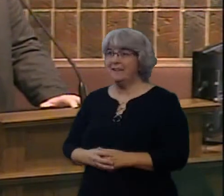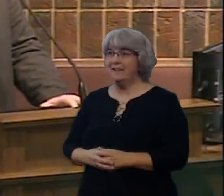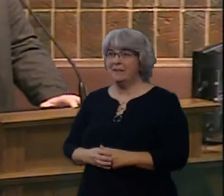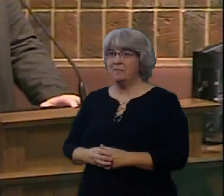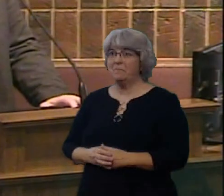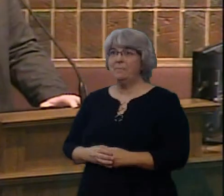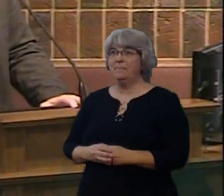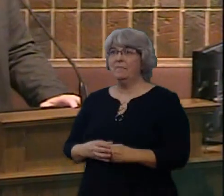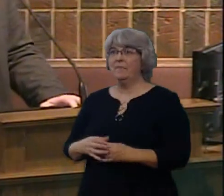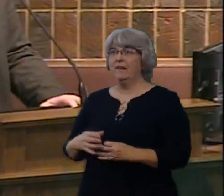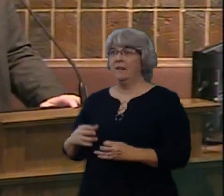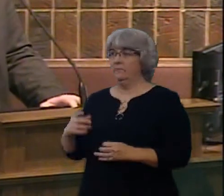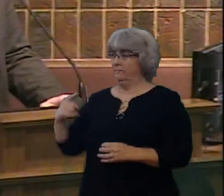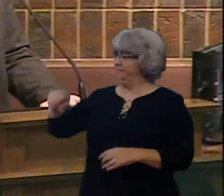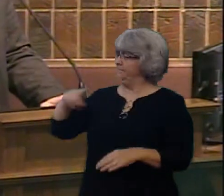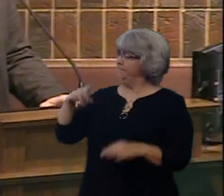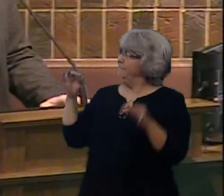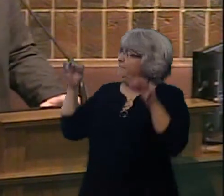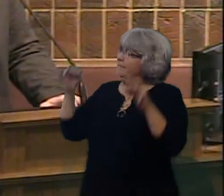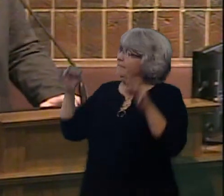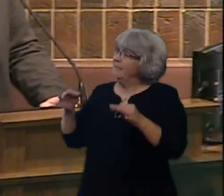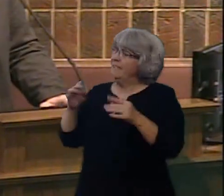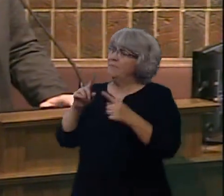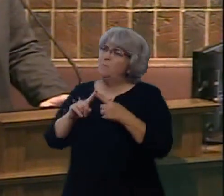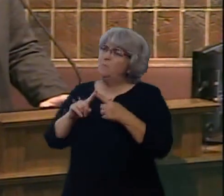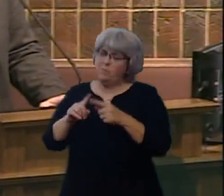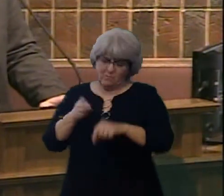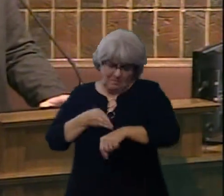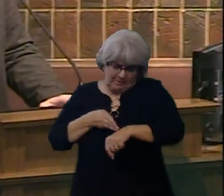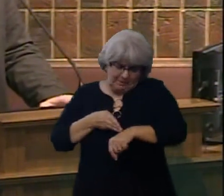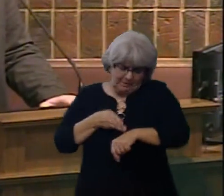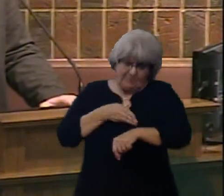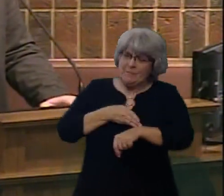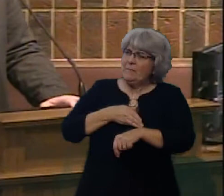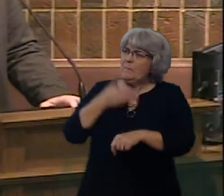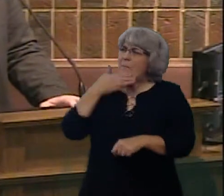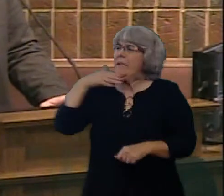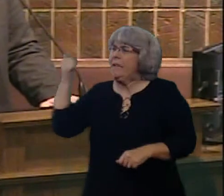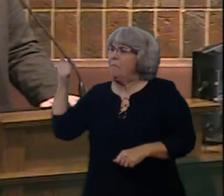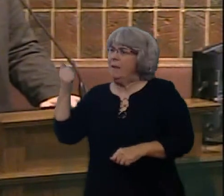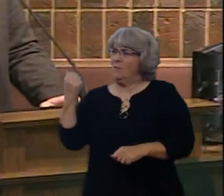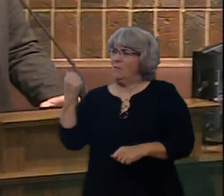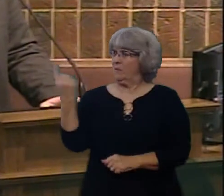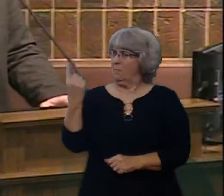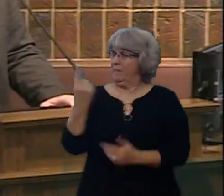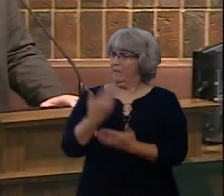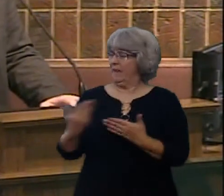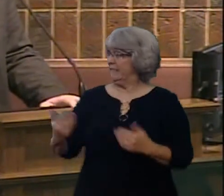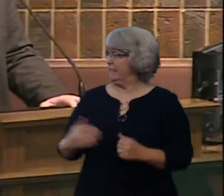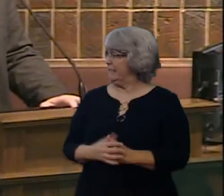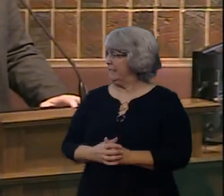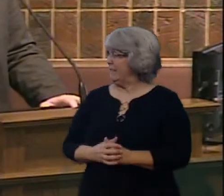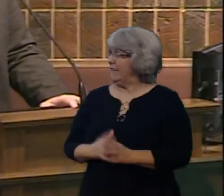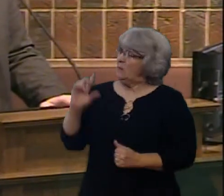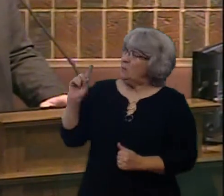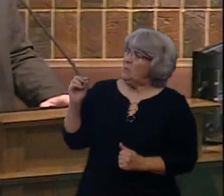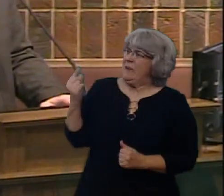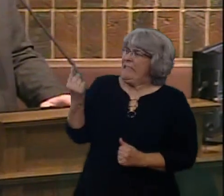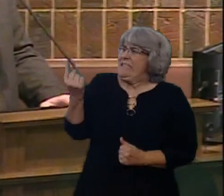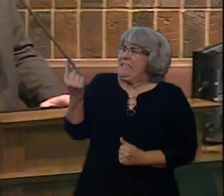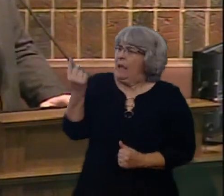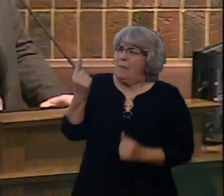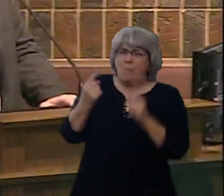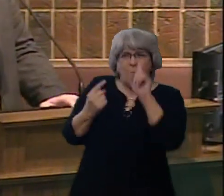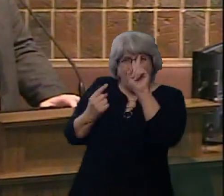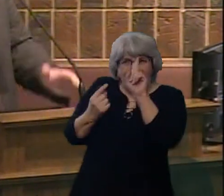We can all resolve to just be a little bit better in these categories, to be able to do something, just